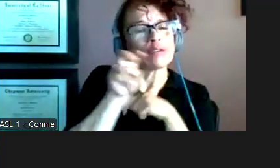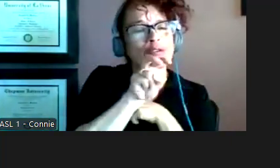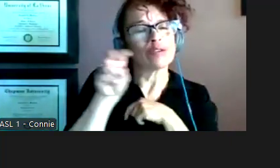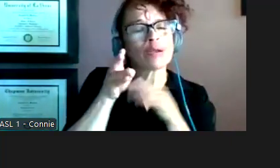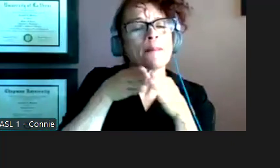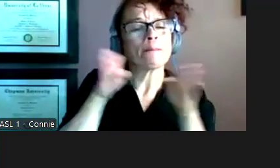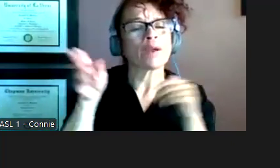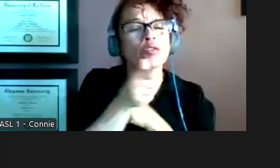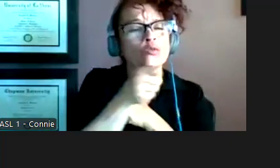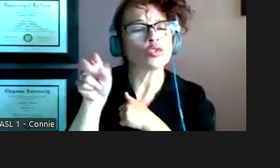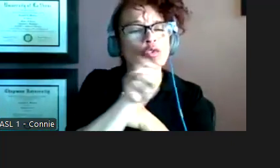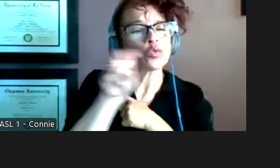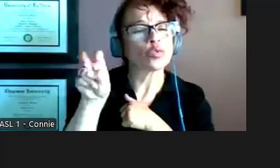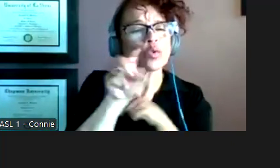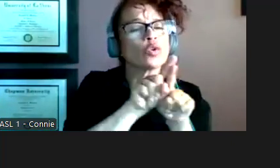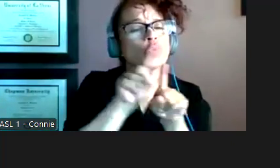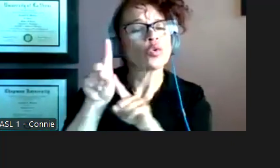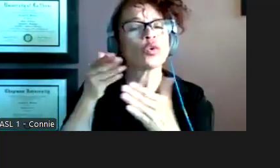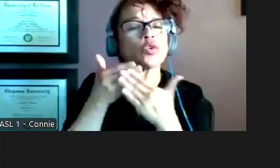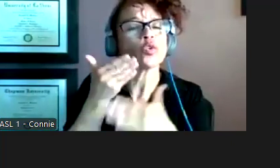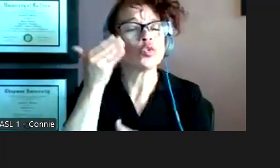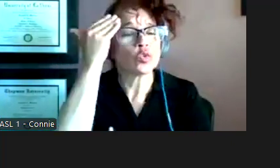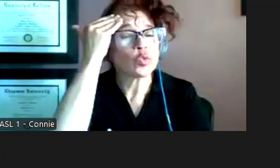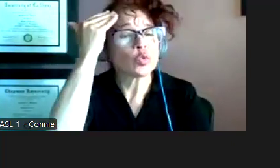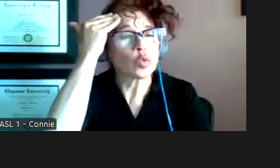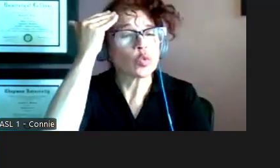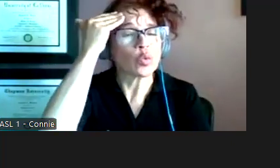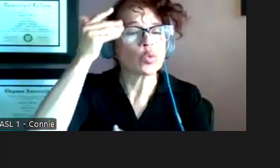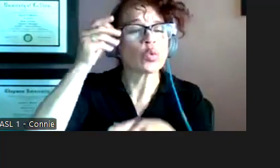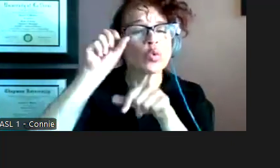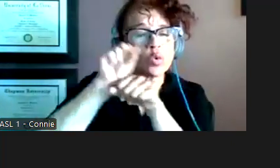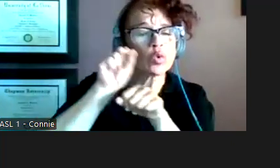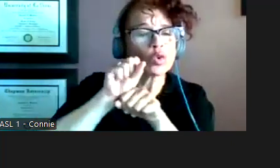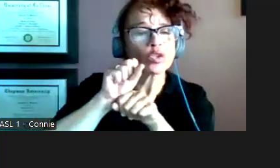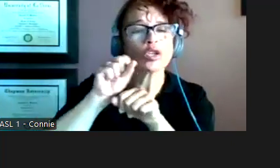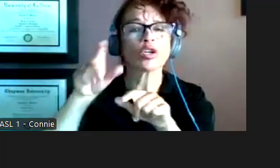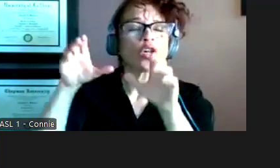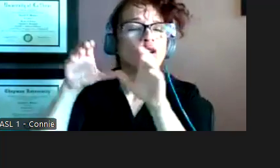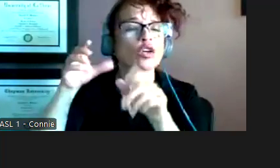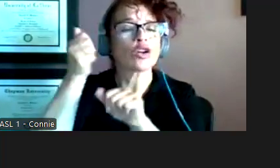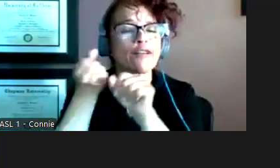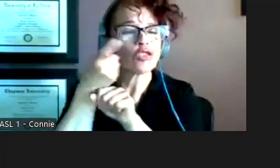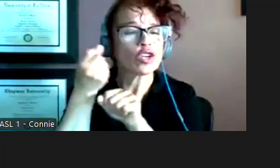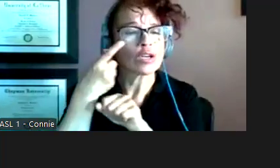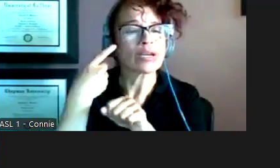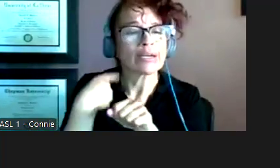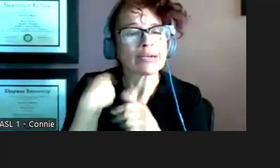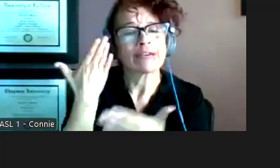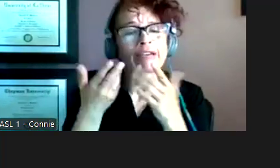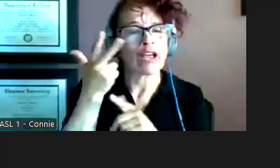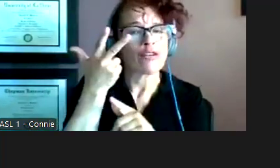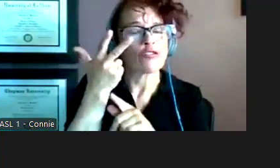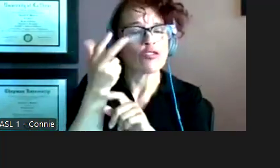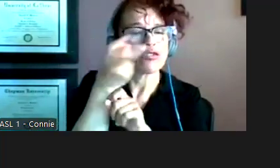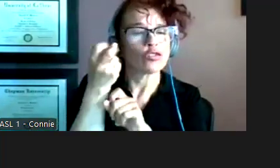public transportation. It's also good to know that they're working on a recertification because every year, well, I think maybe every 3 years,